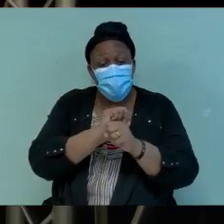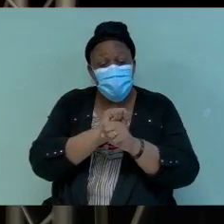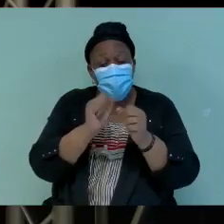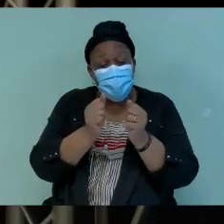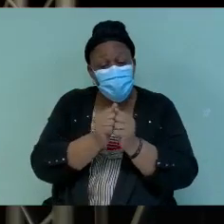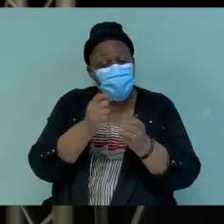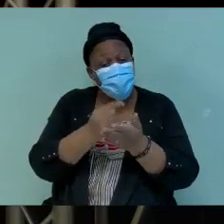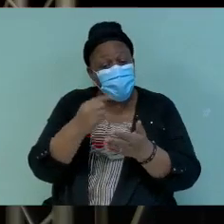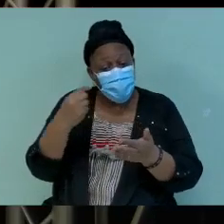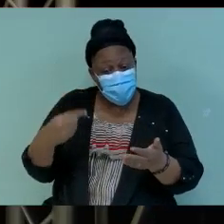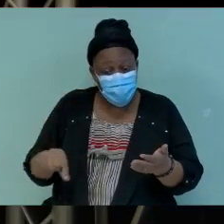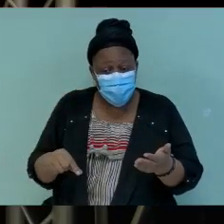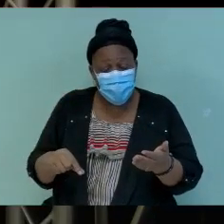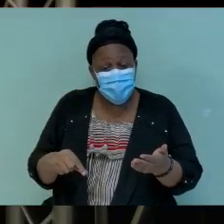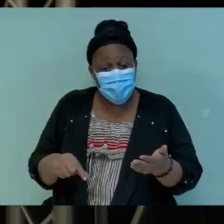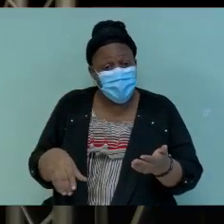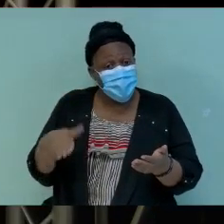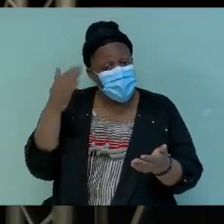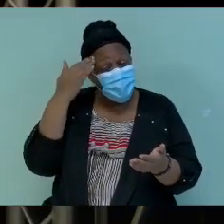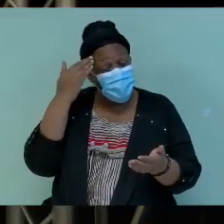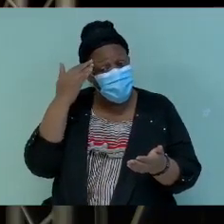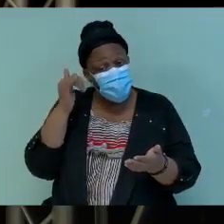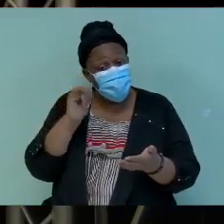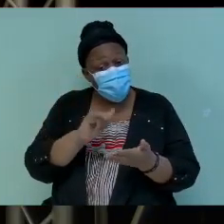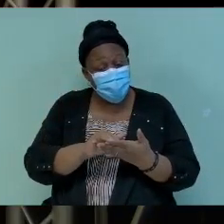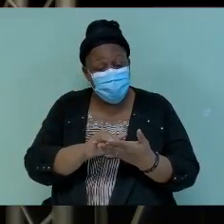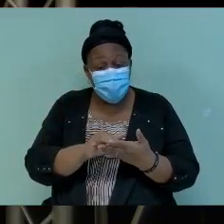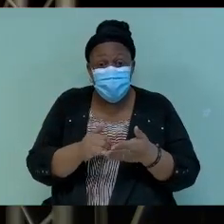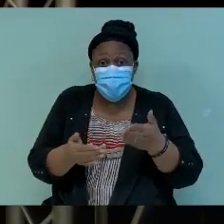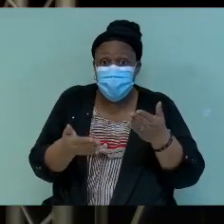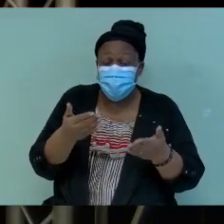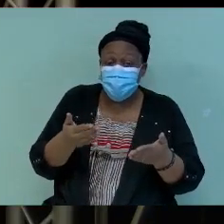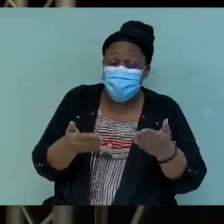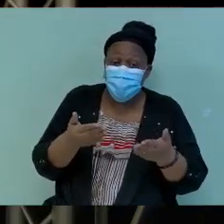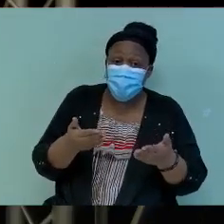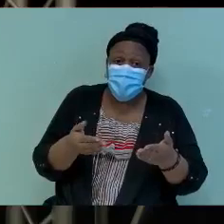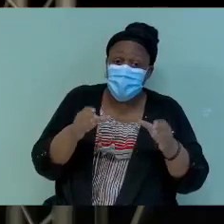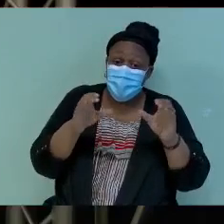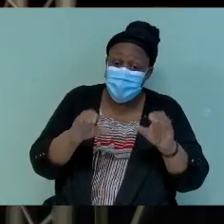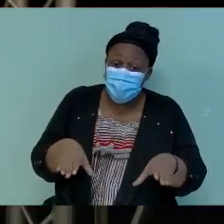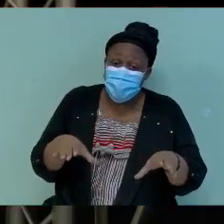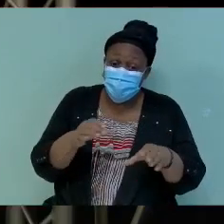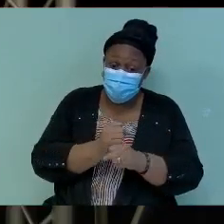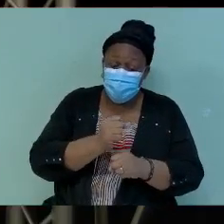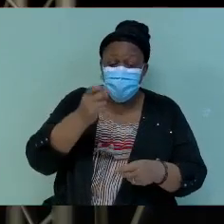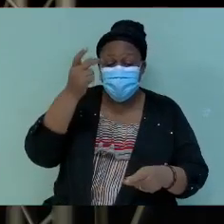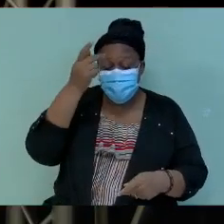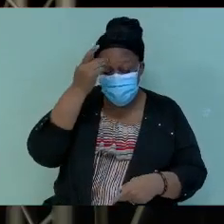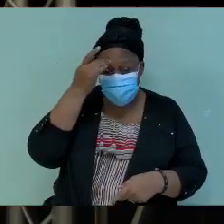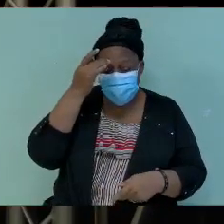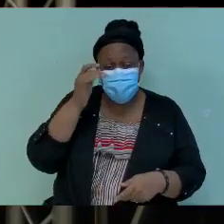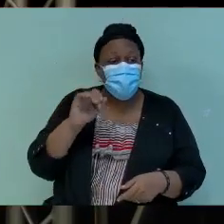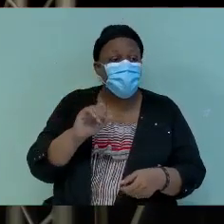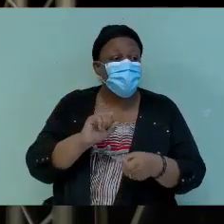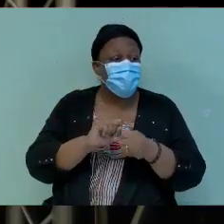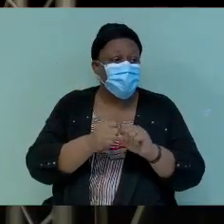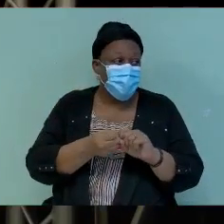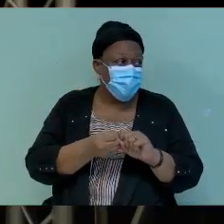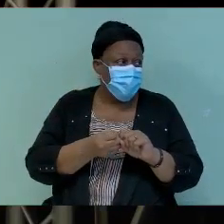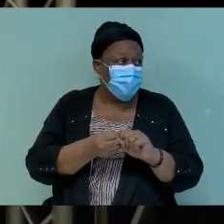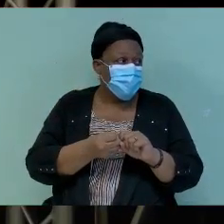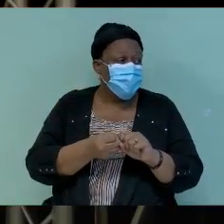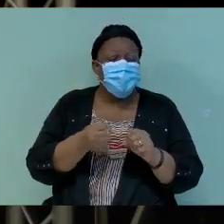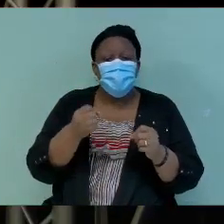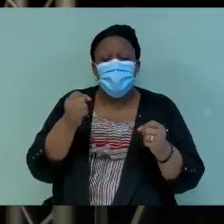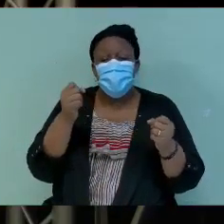possibly being contaminated. It was with this in mind that the corporation